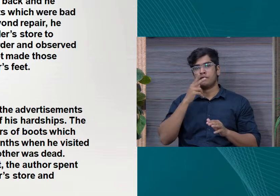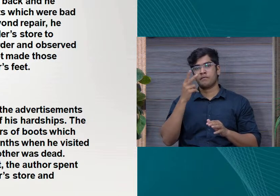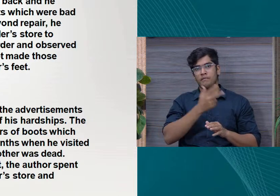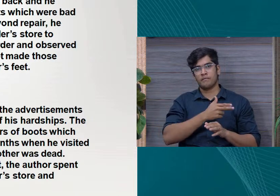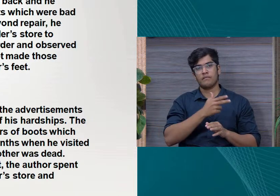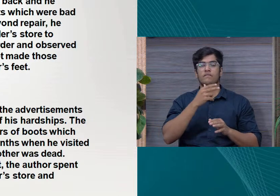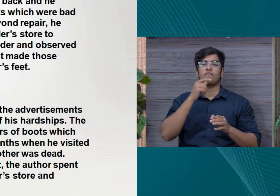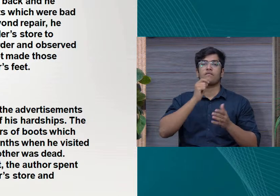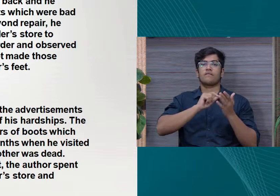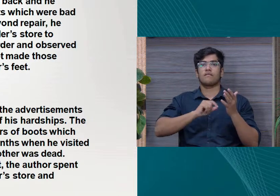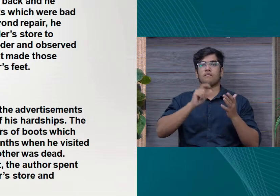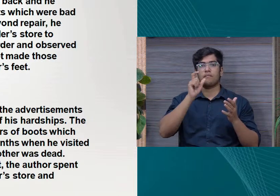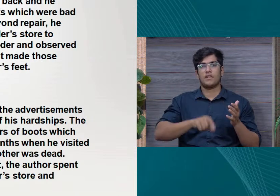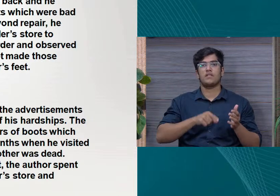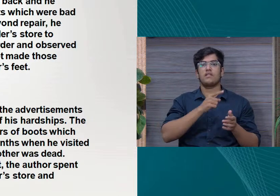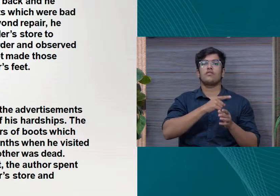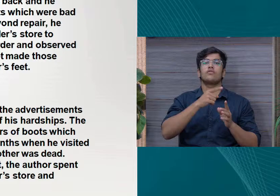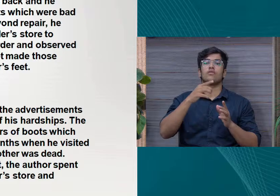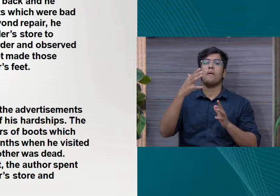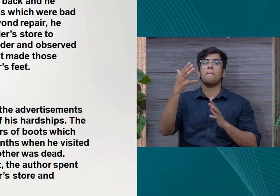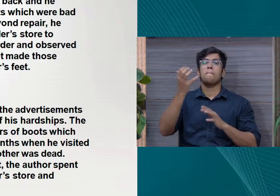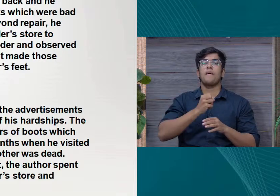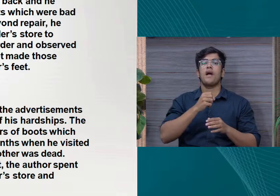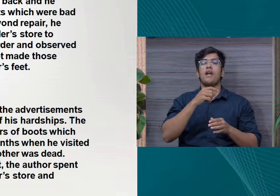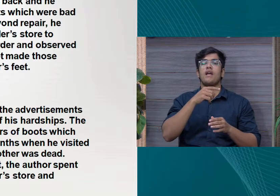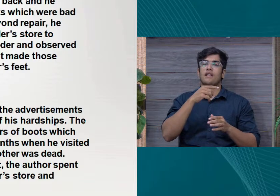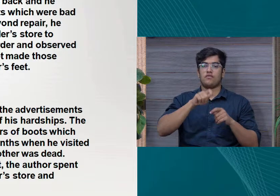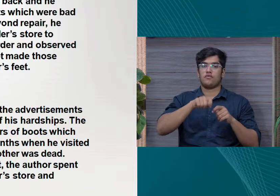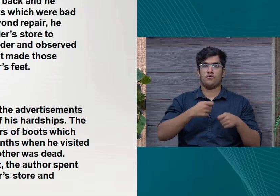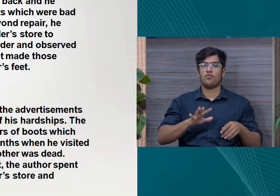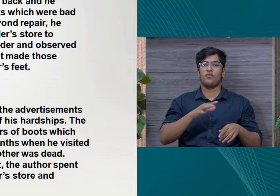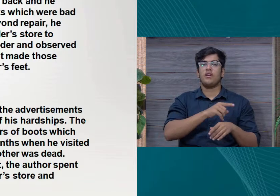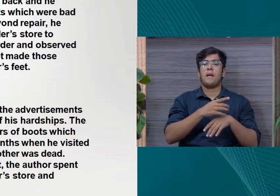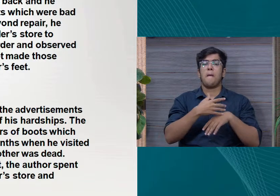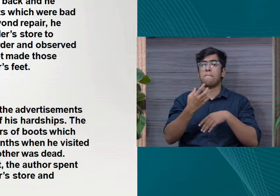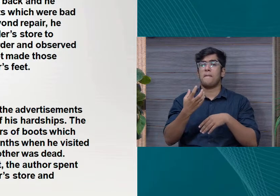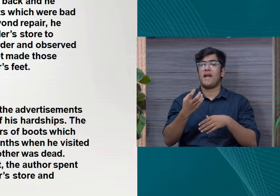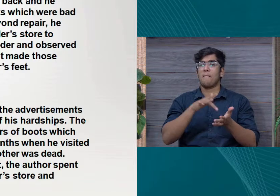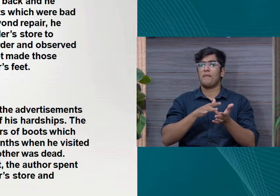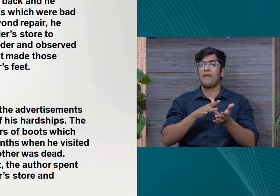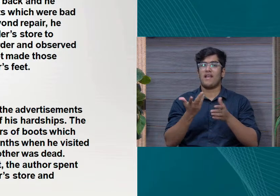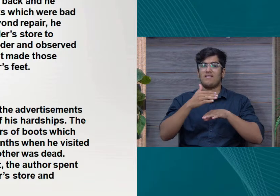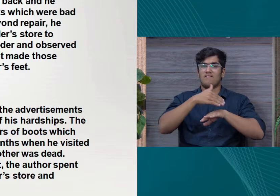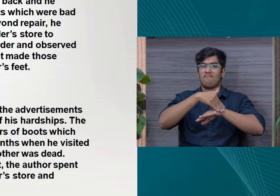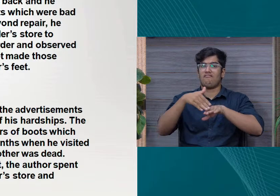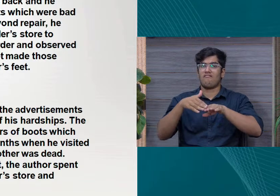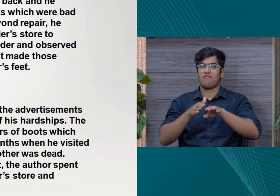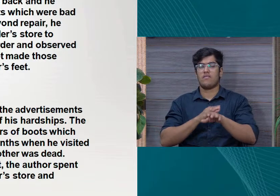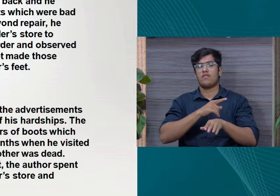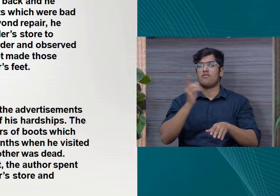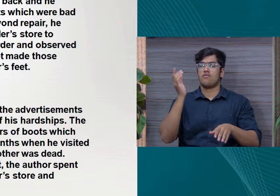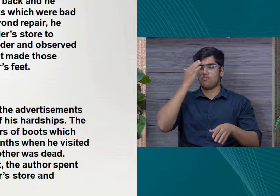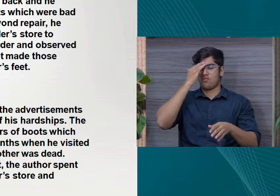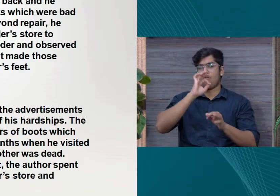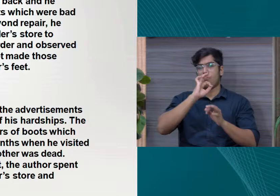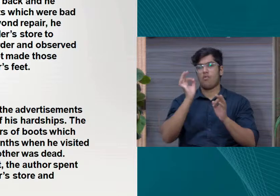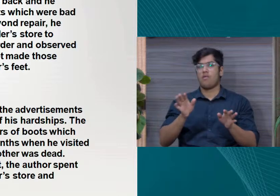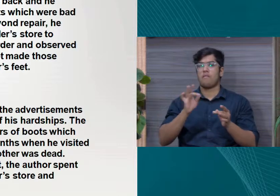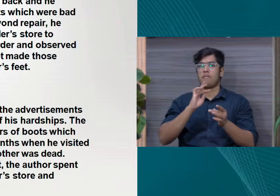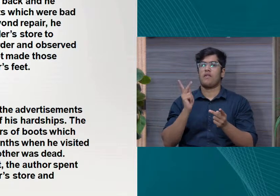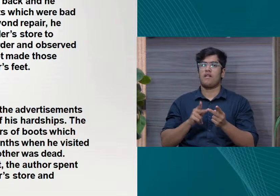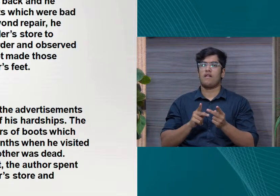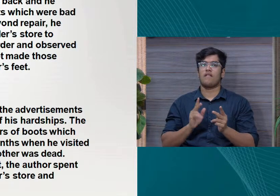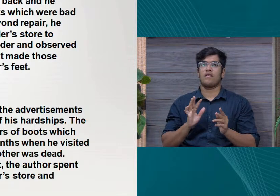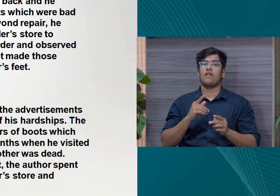that where the boots must be hurting the author when he wore them and when he was moving. So the author became even